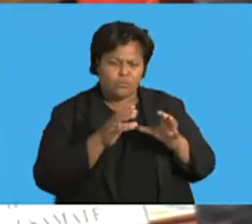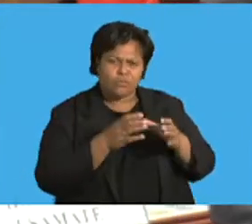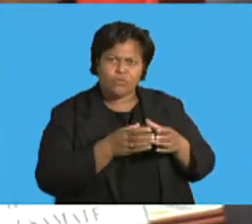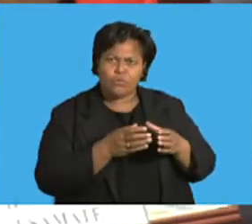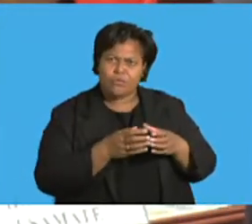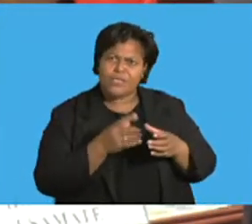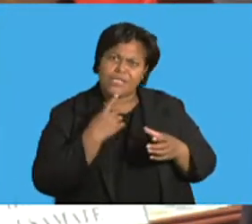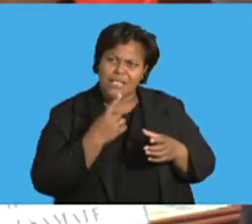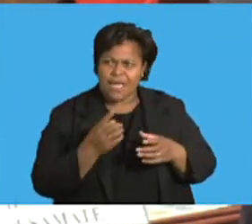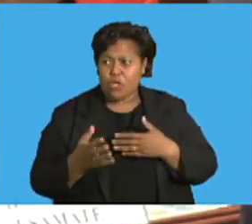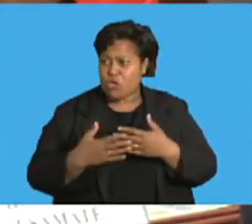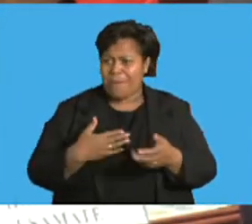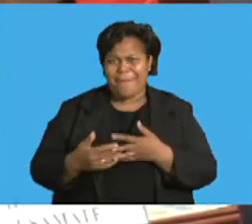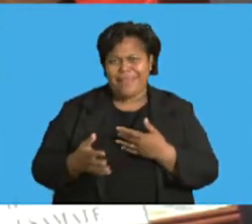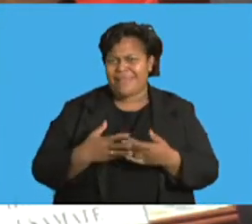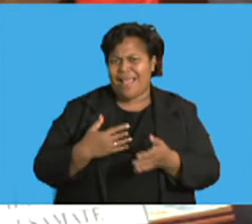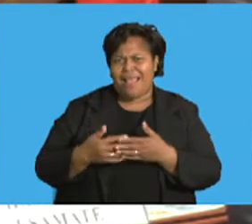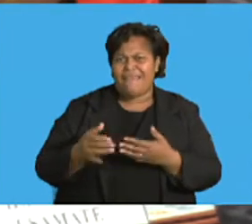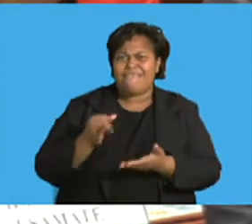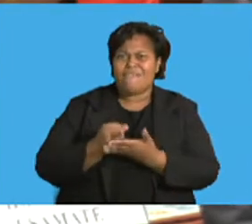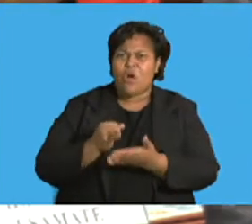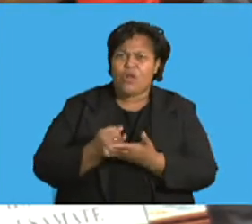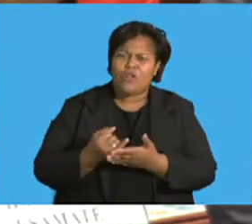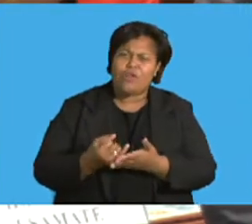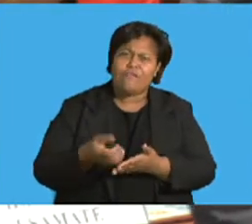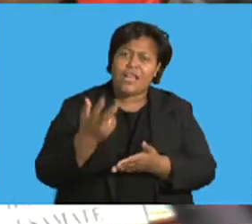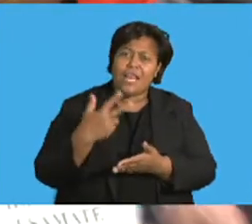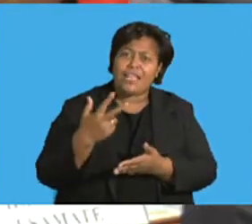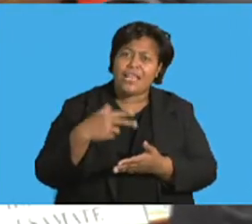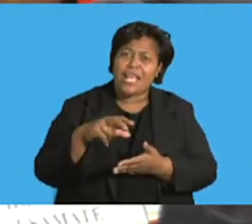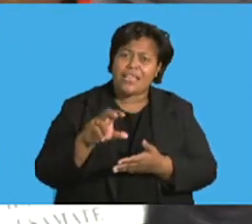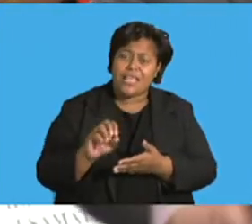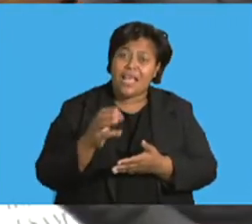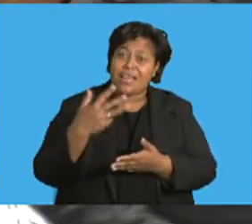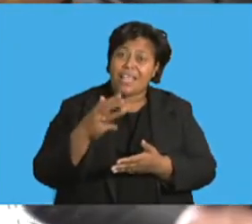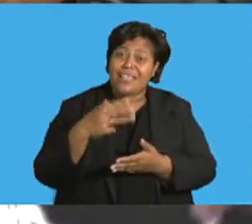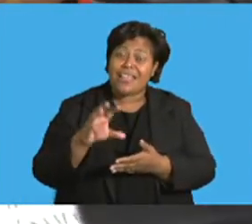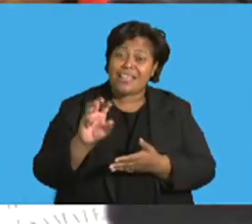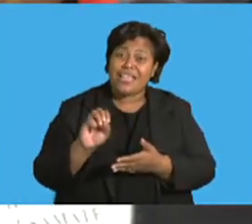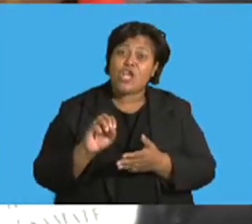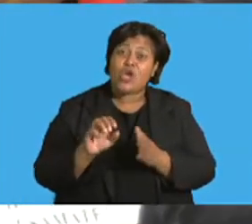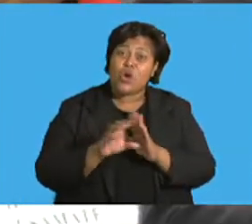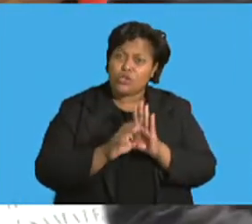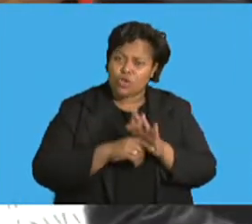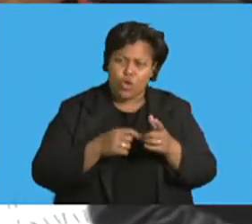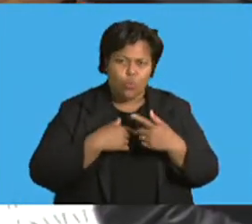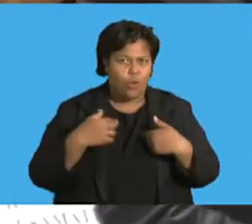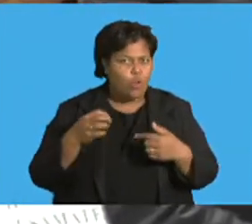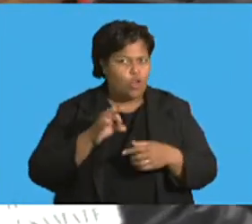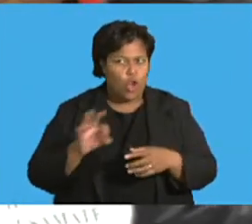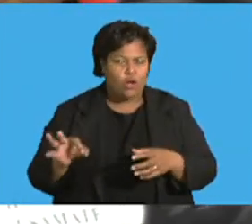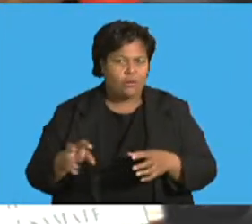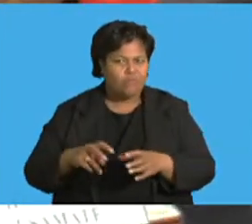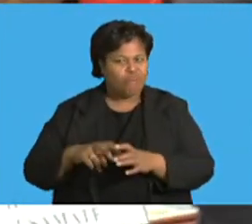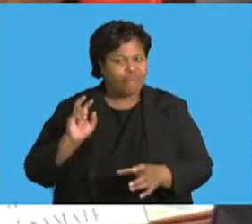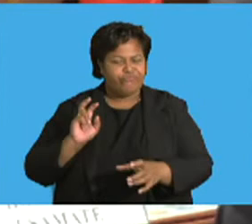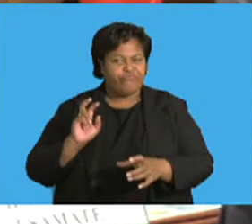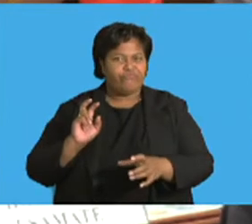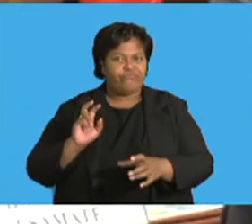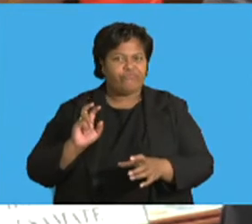the flaws of the 1990 constitution, we will not boycott the elections, we'll participate because we can actually change from